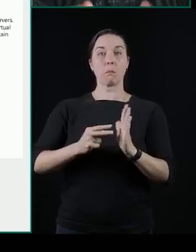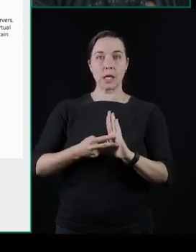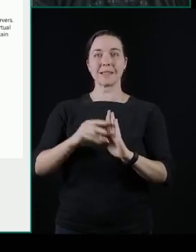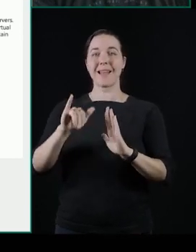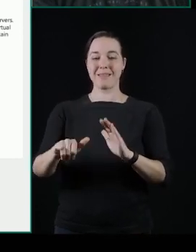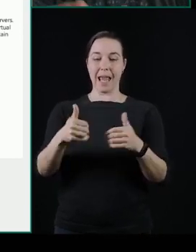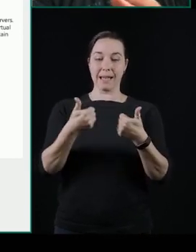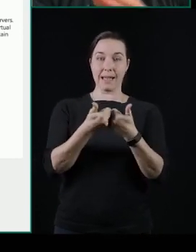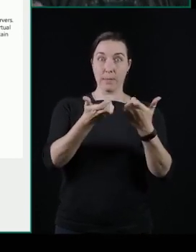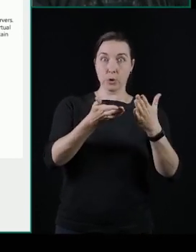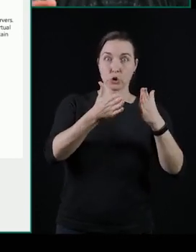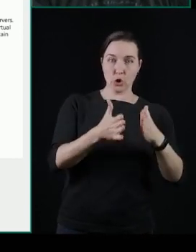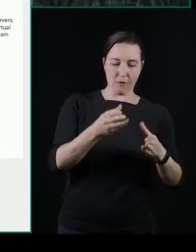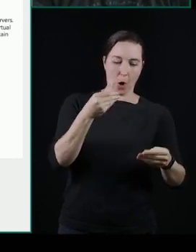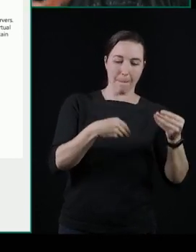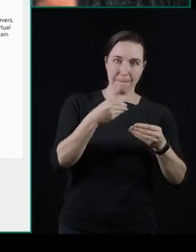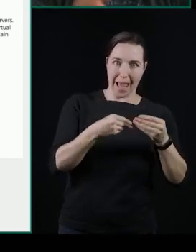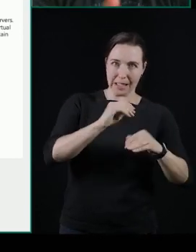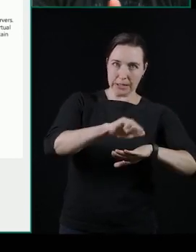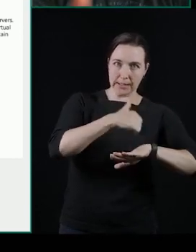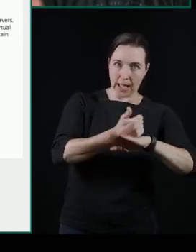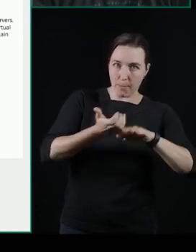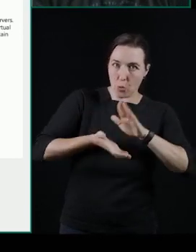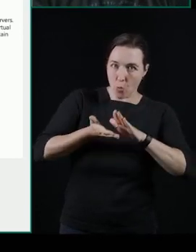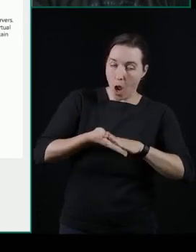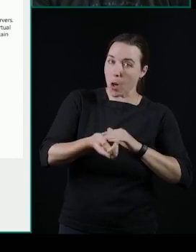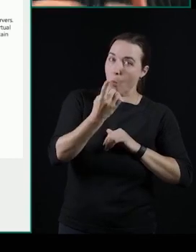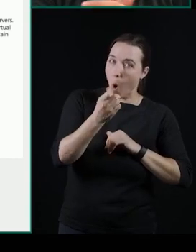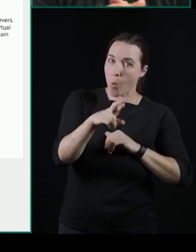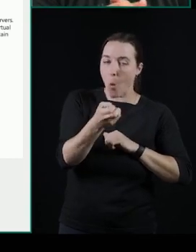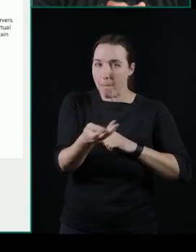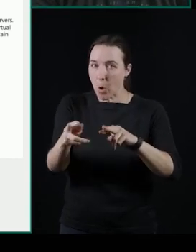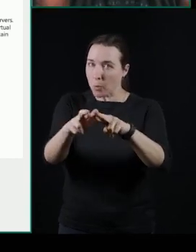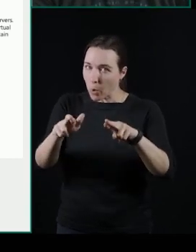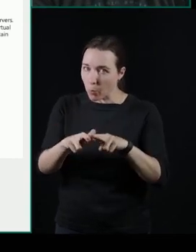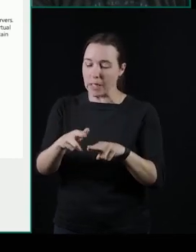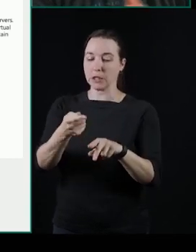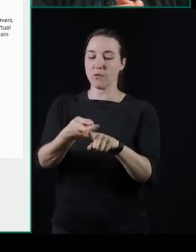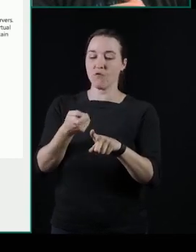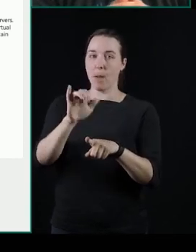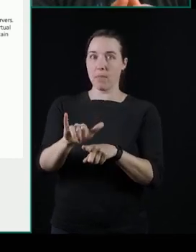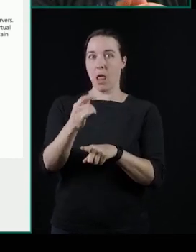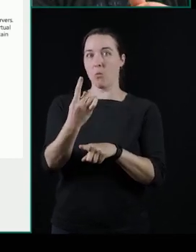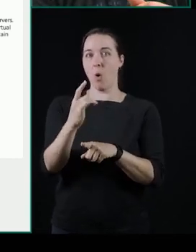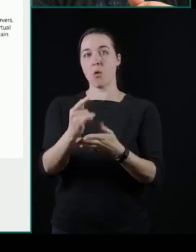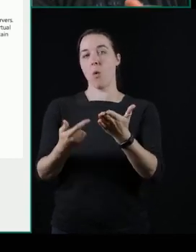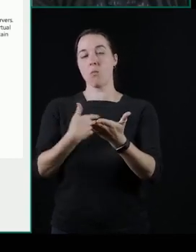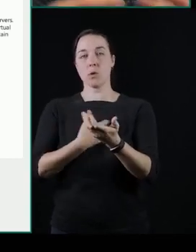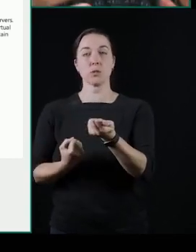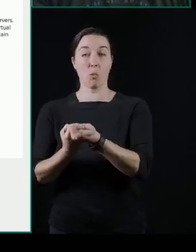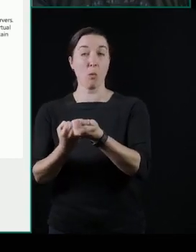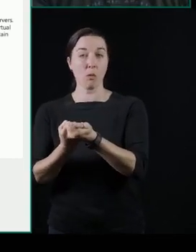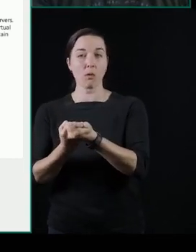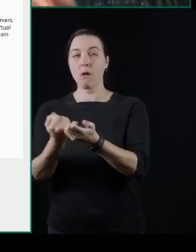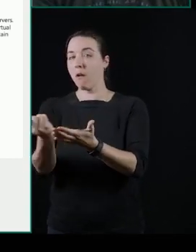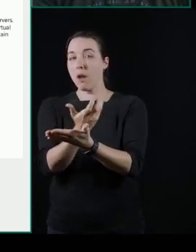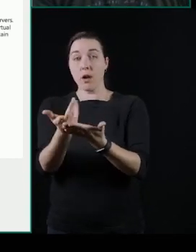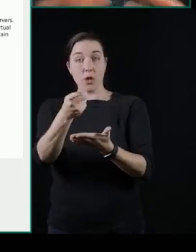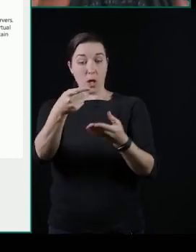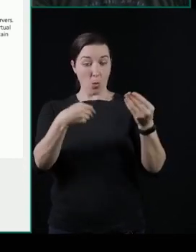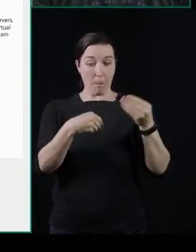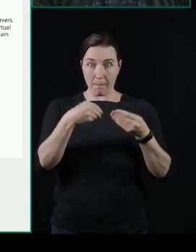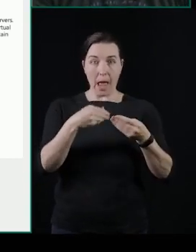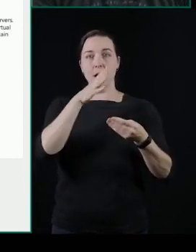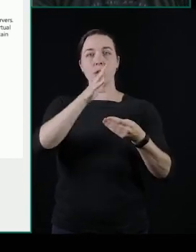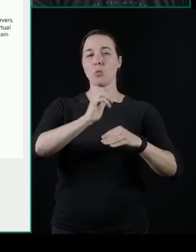server packaged, configured to run in one or multiple regions from the ones that we support. Everything you package,